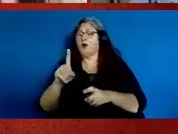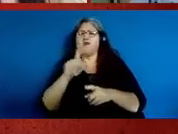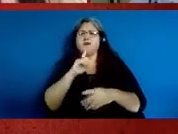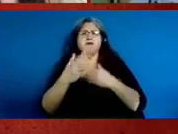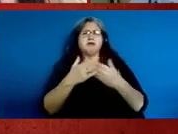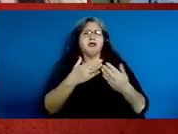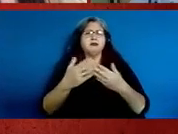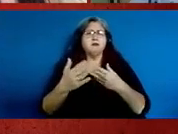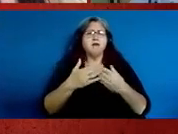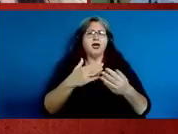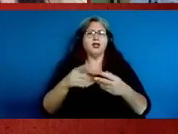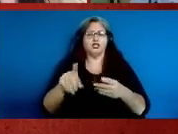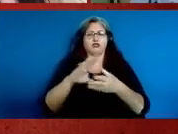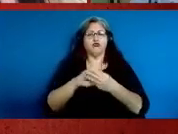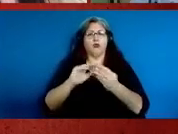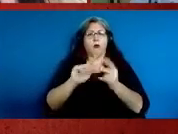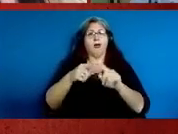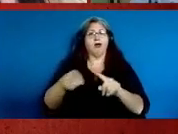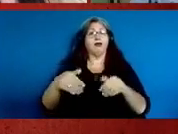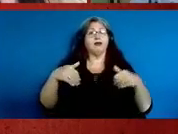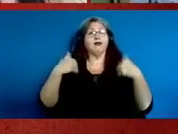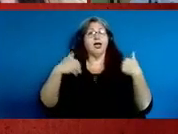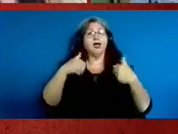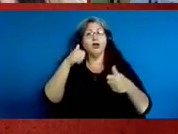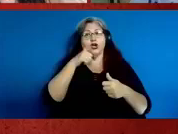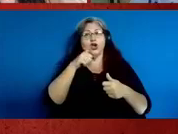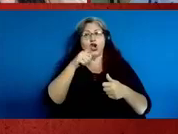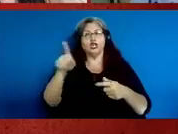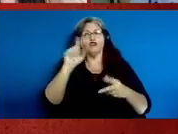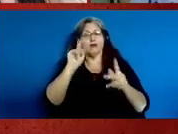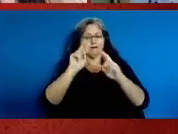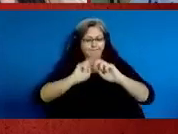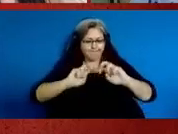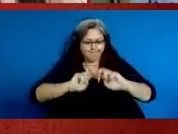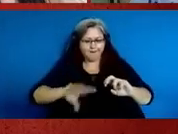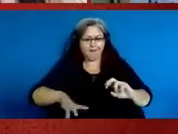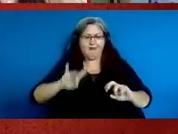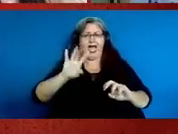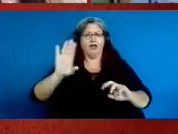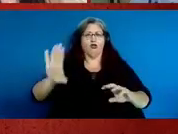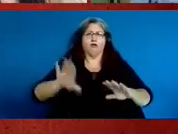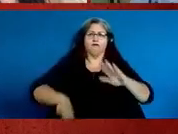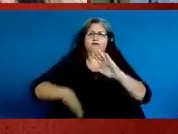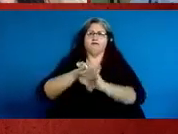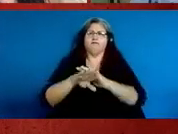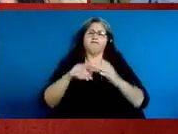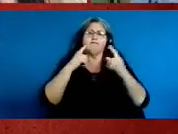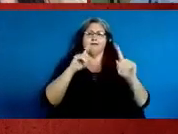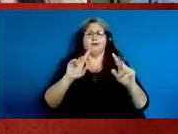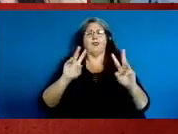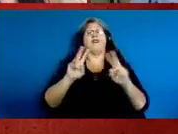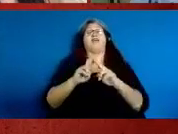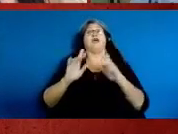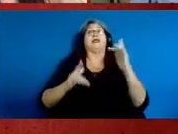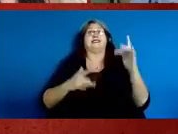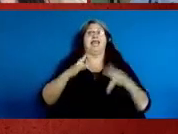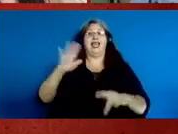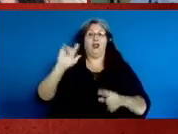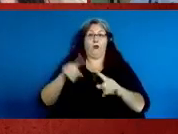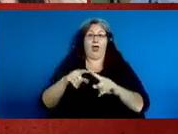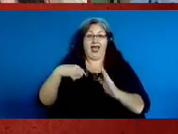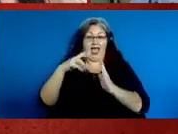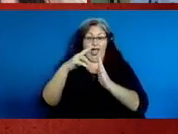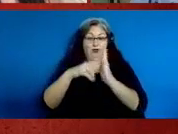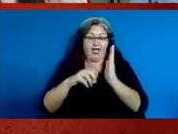about a young girl trying to discover her potential. And that's, you know, that was exciting when I read the